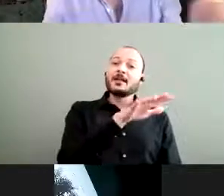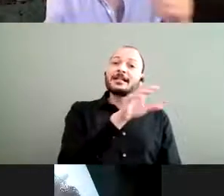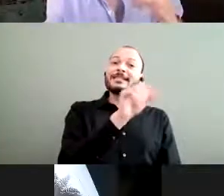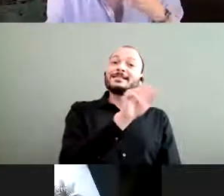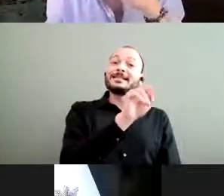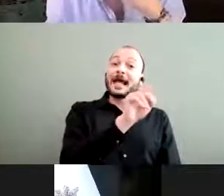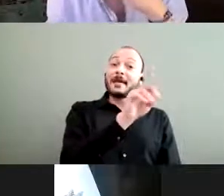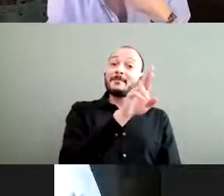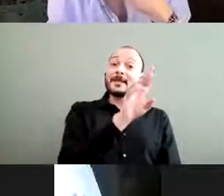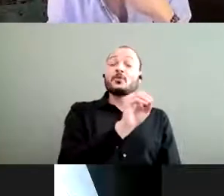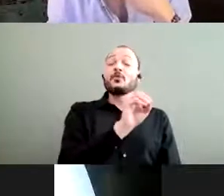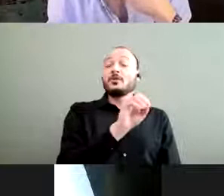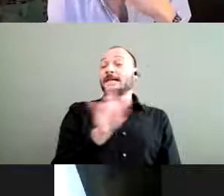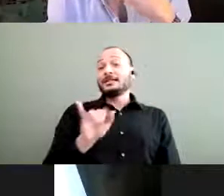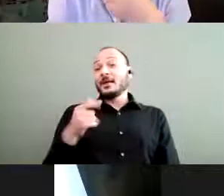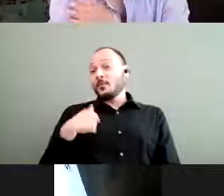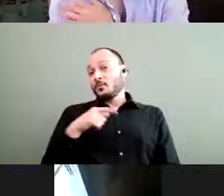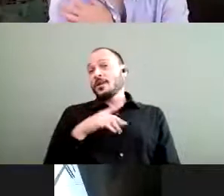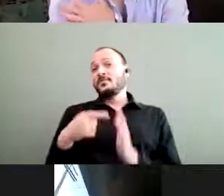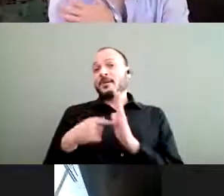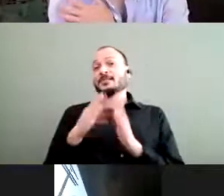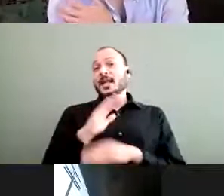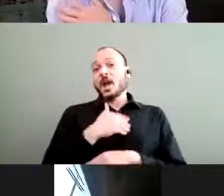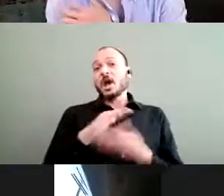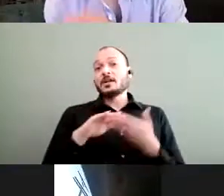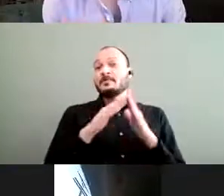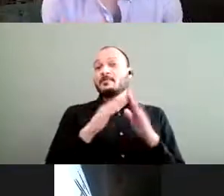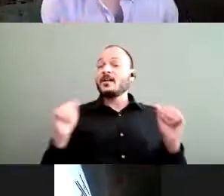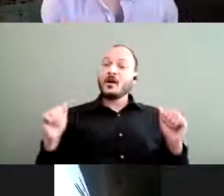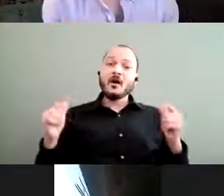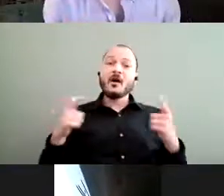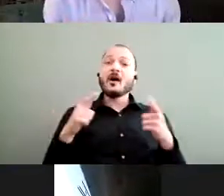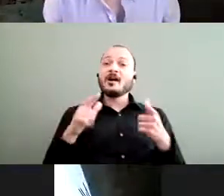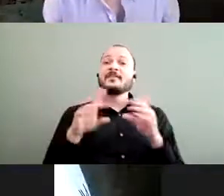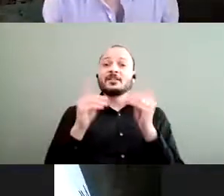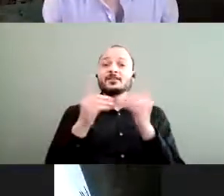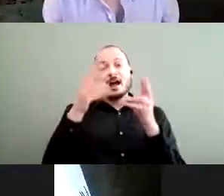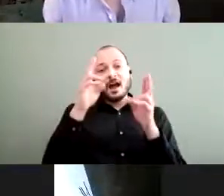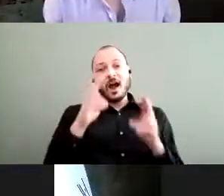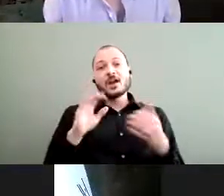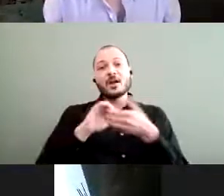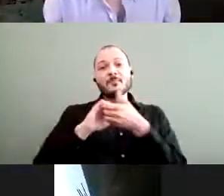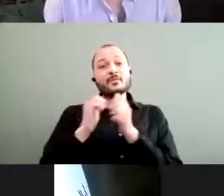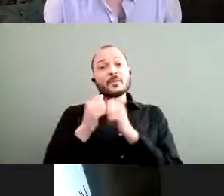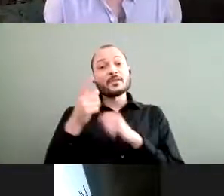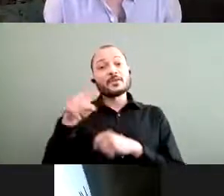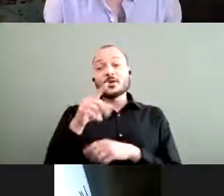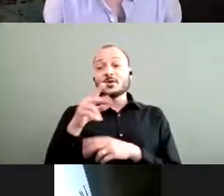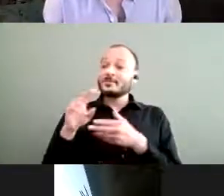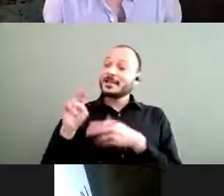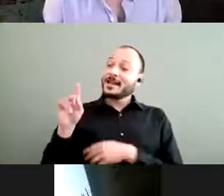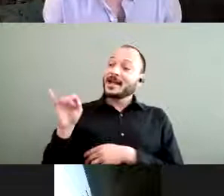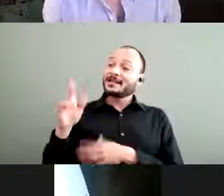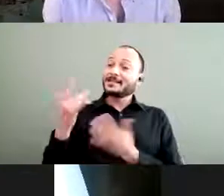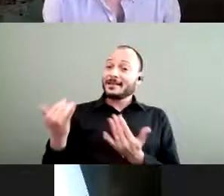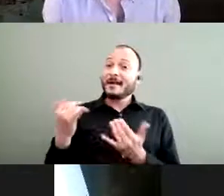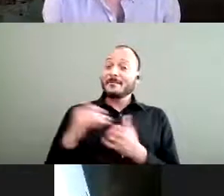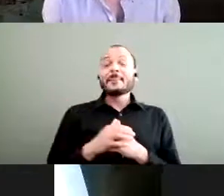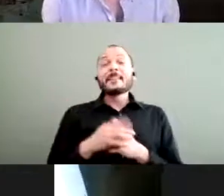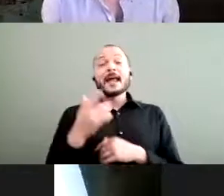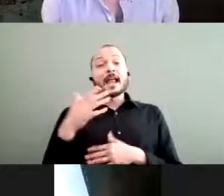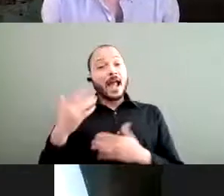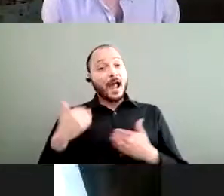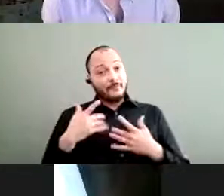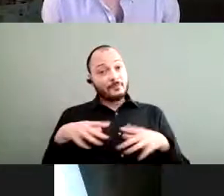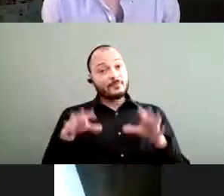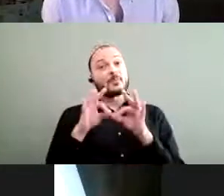to represent our communities, but also the entire district. And it's an honor to partner with you tonight, Nick, and to have a really important conversation with